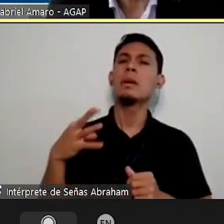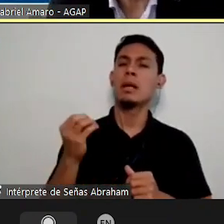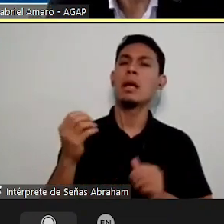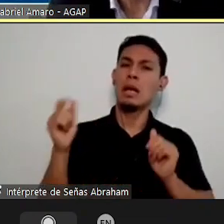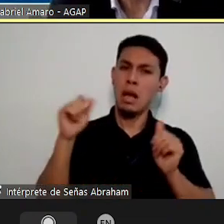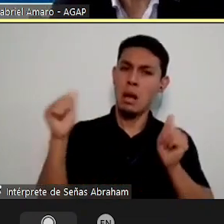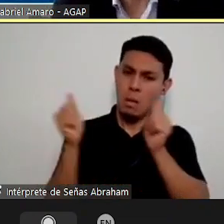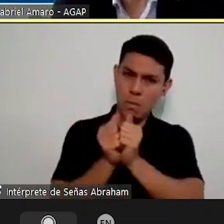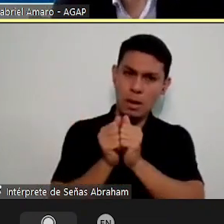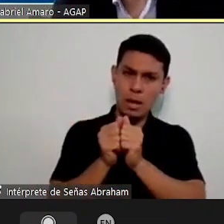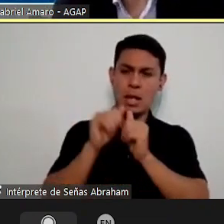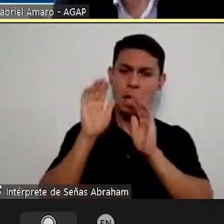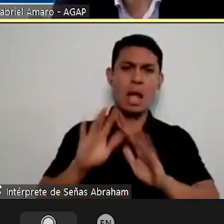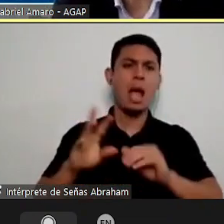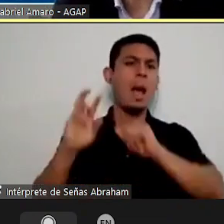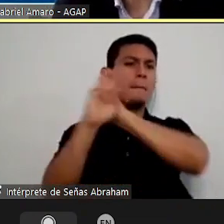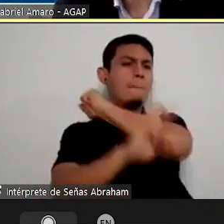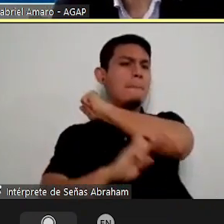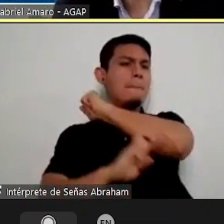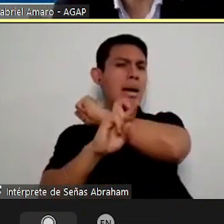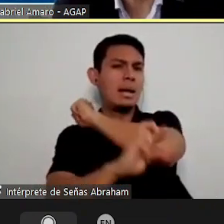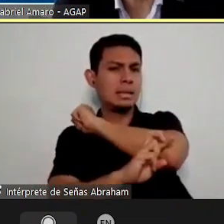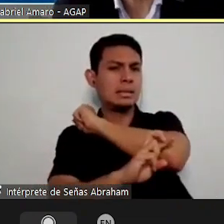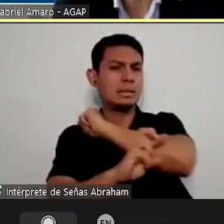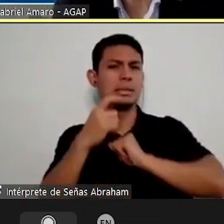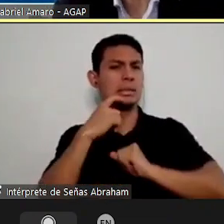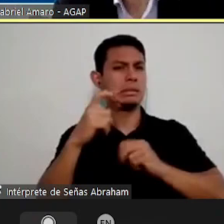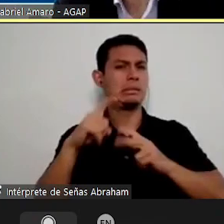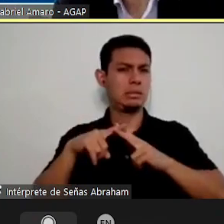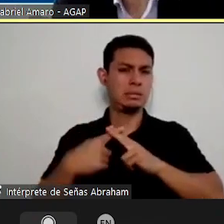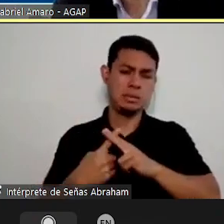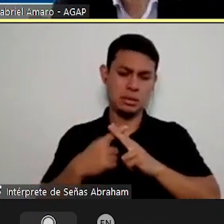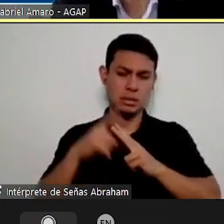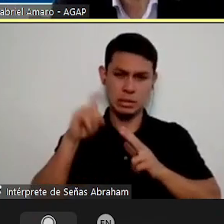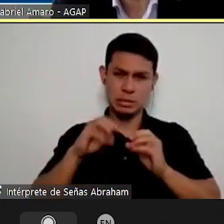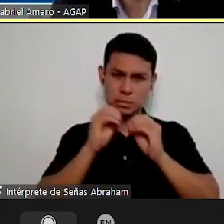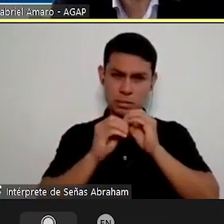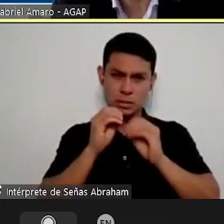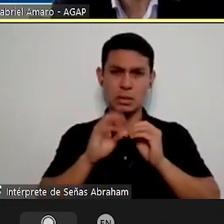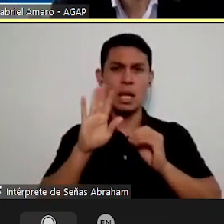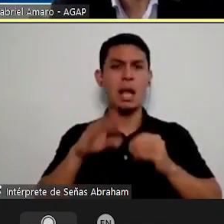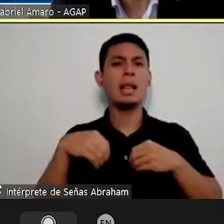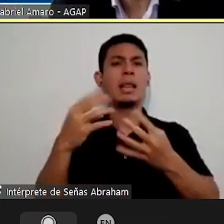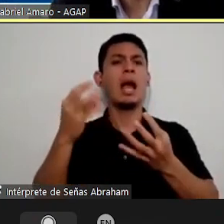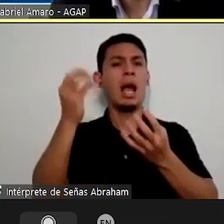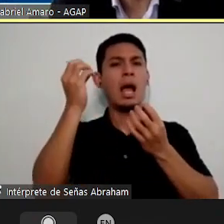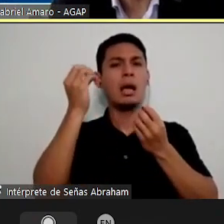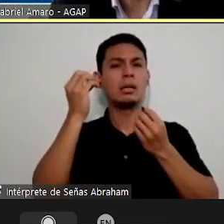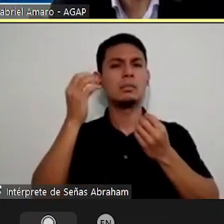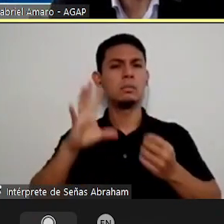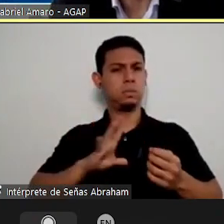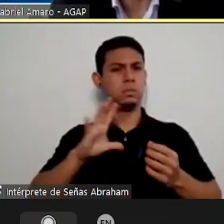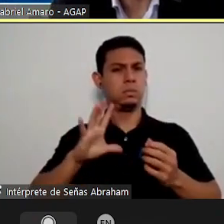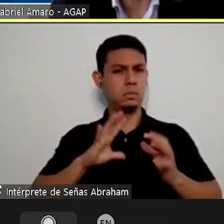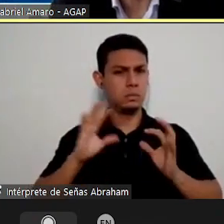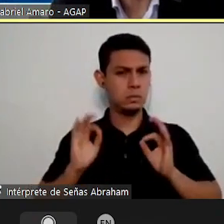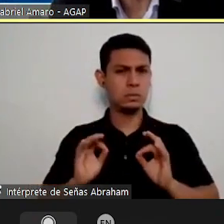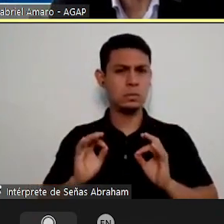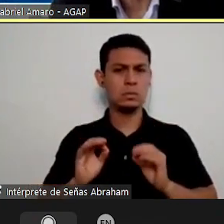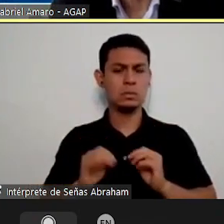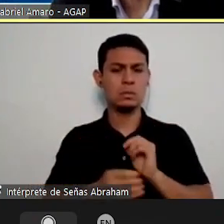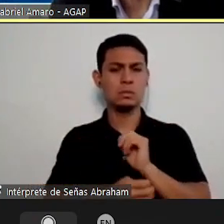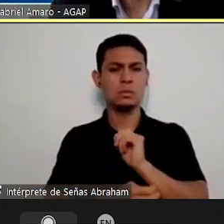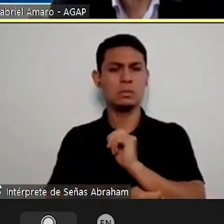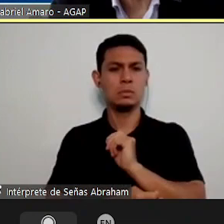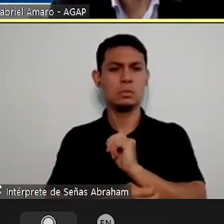and mostly because we have to accompany the country in solving this informality structural